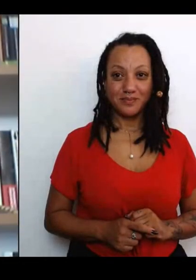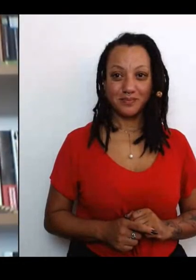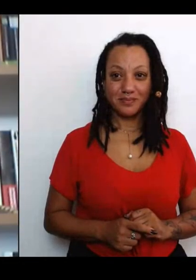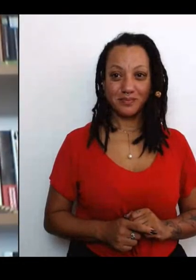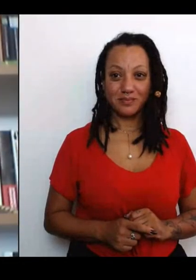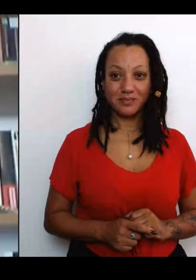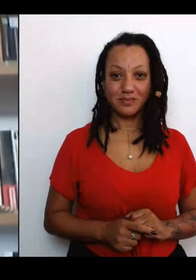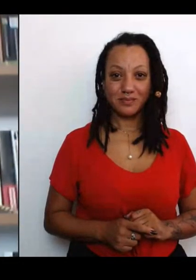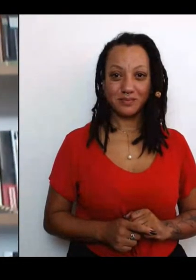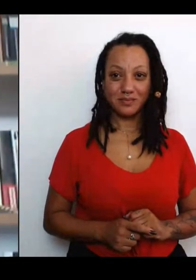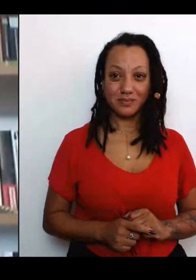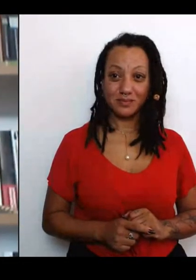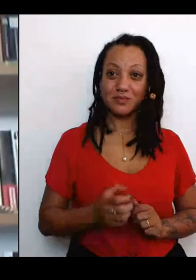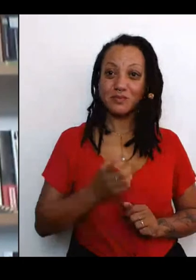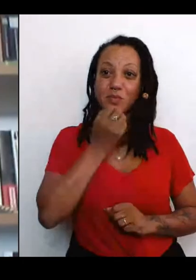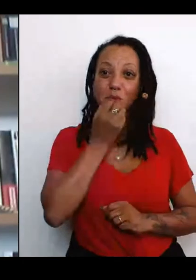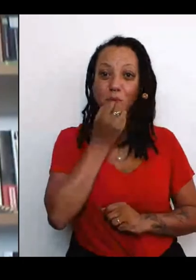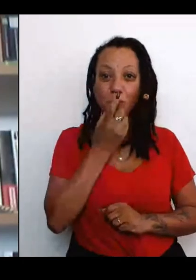problem